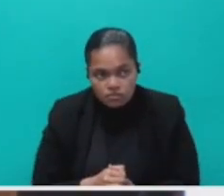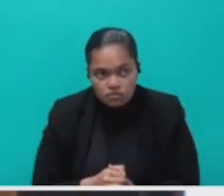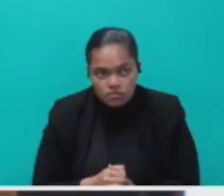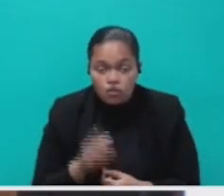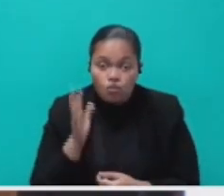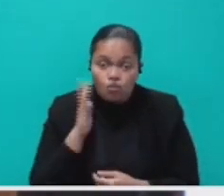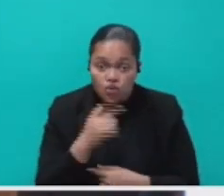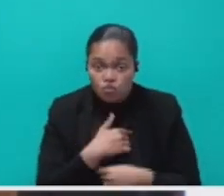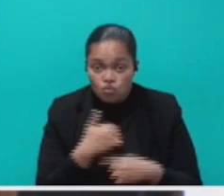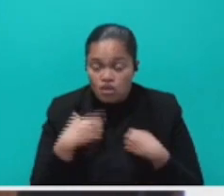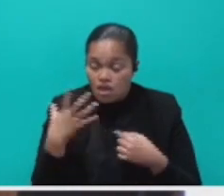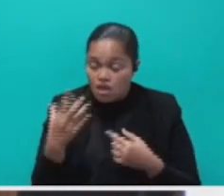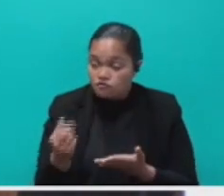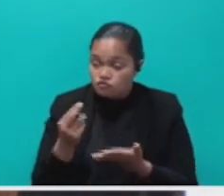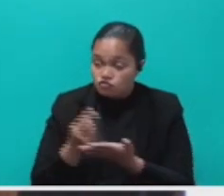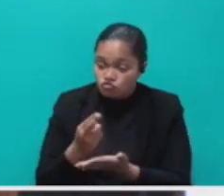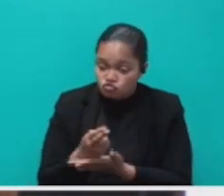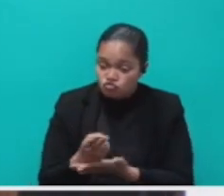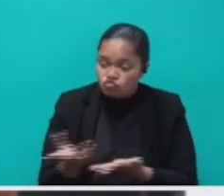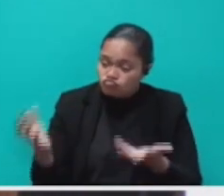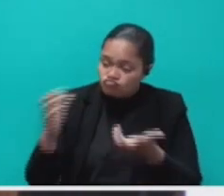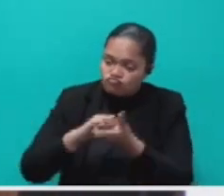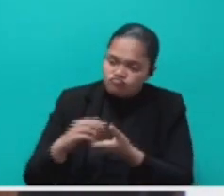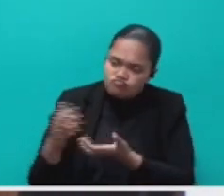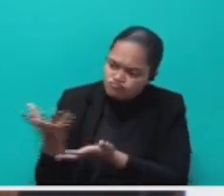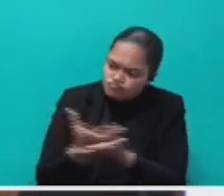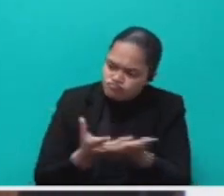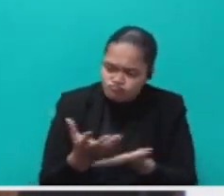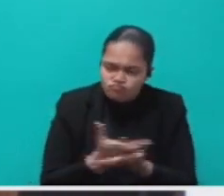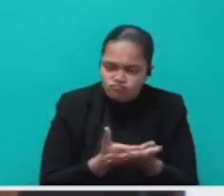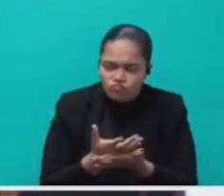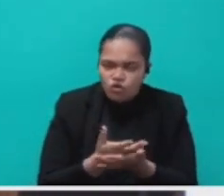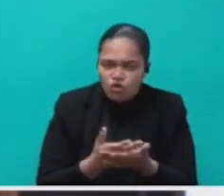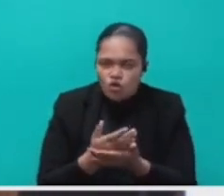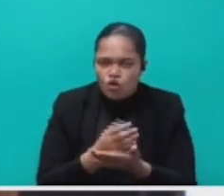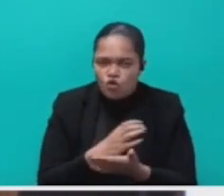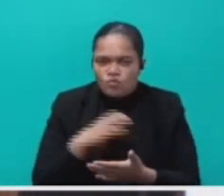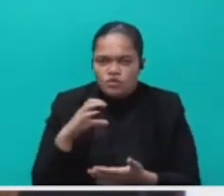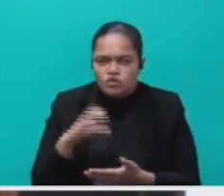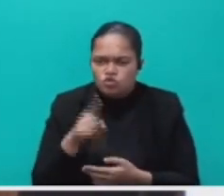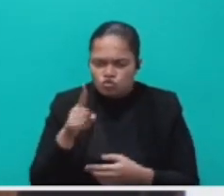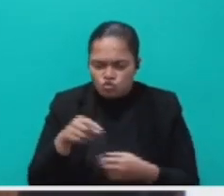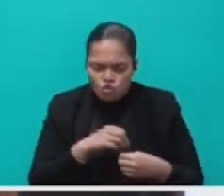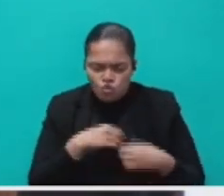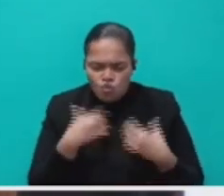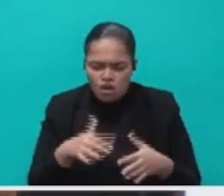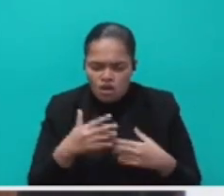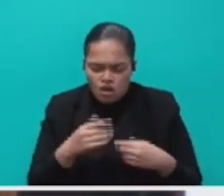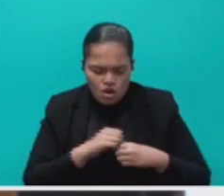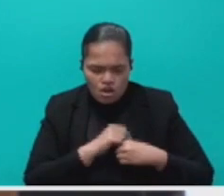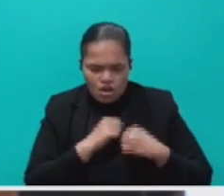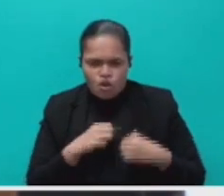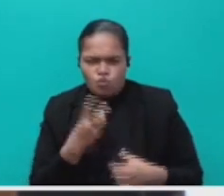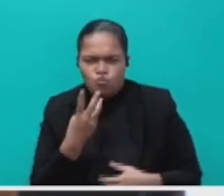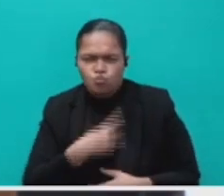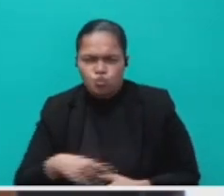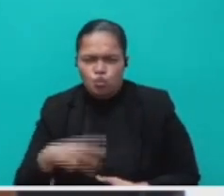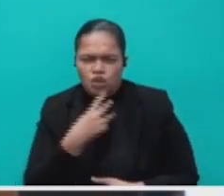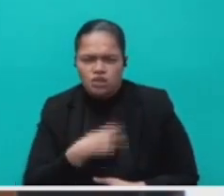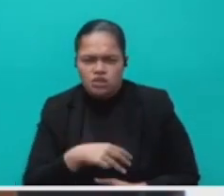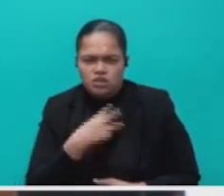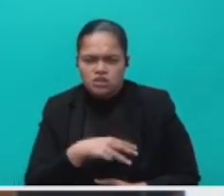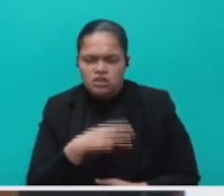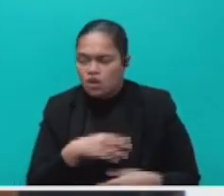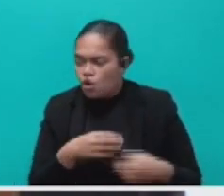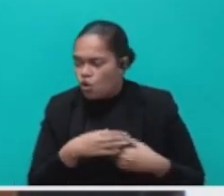When we have the Truth and Reconciliation Commission, you're opening up wounds of the past. It needs to be